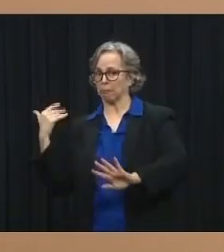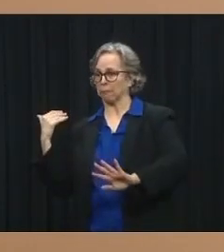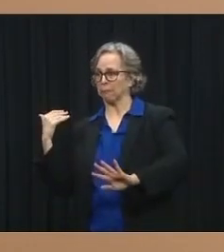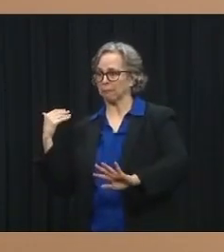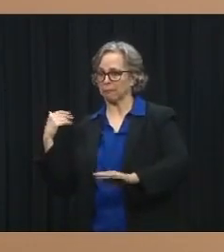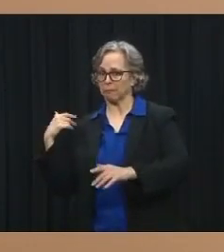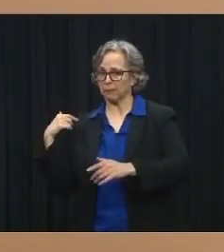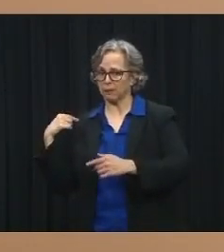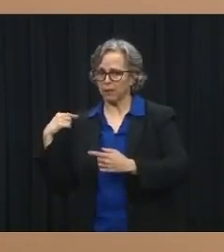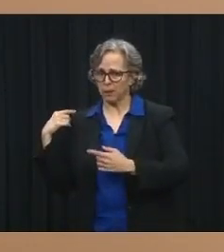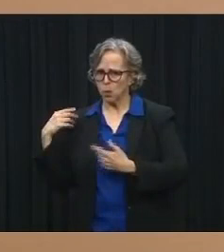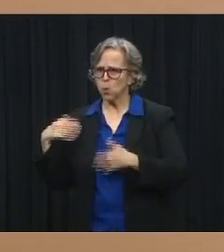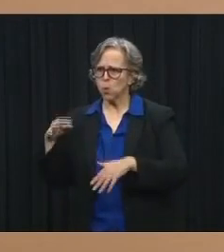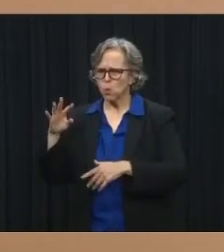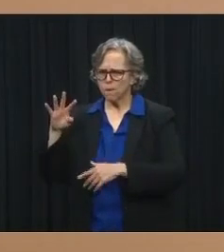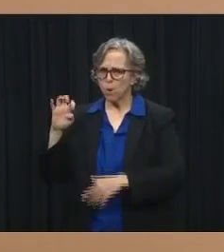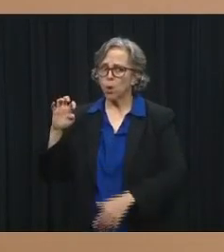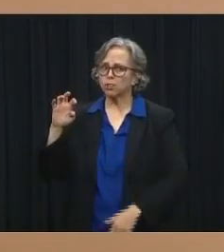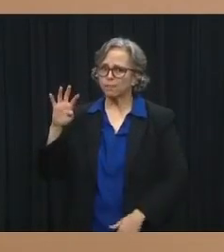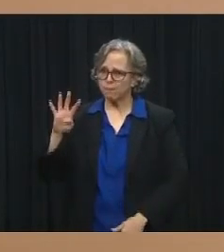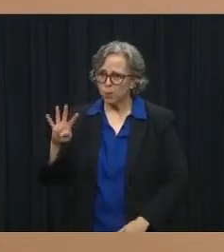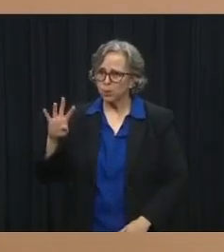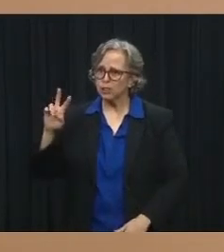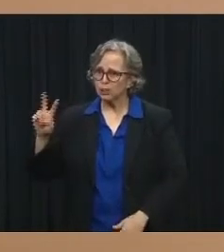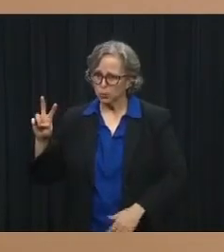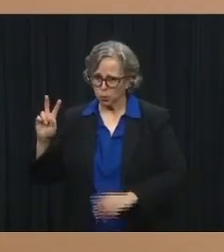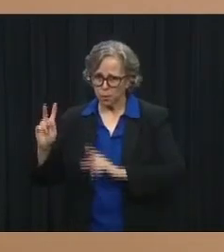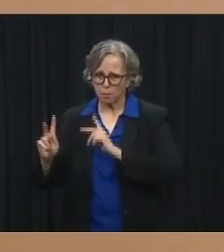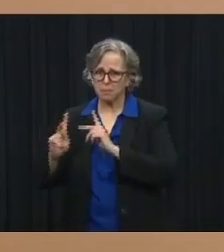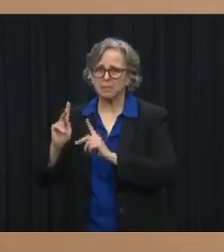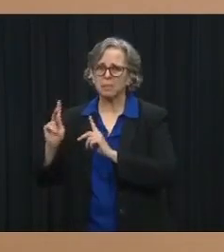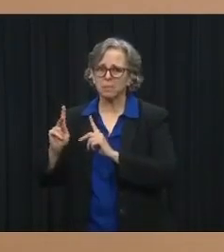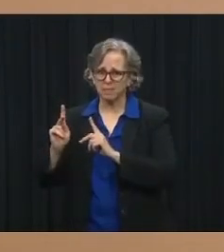cases in Ohio with an onset of February 7th